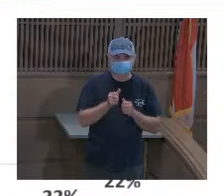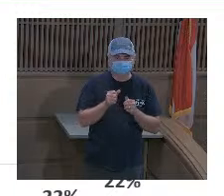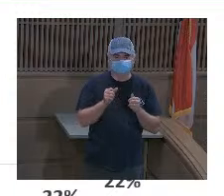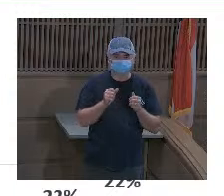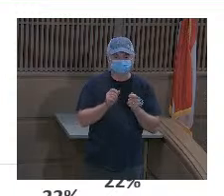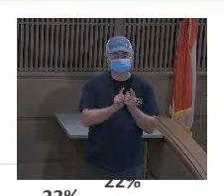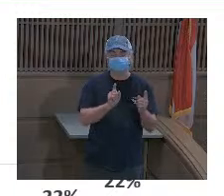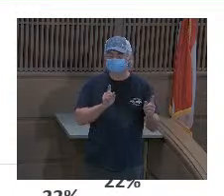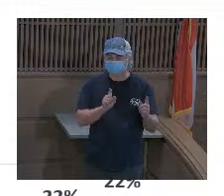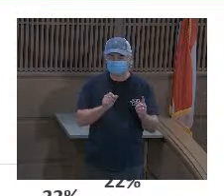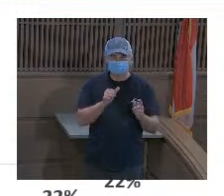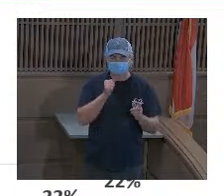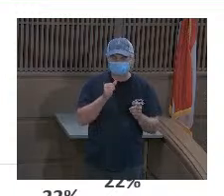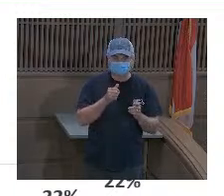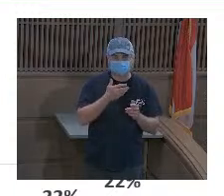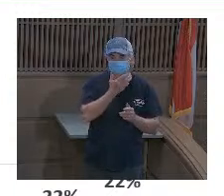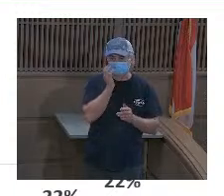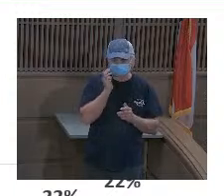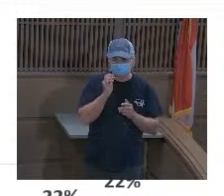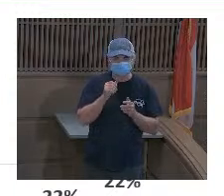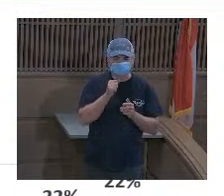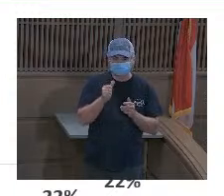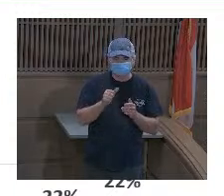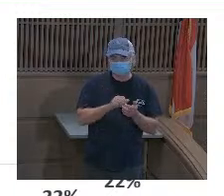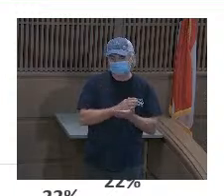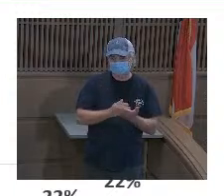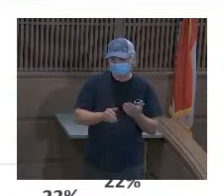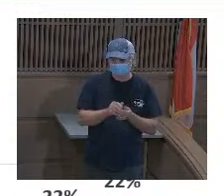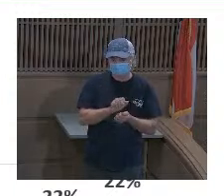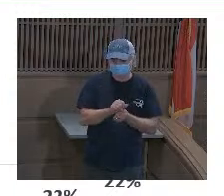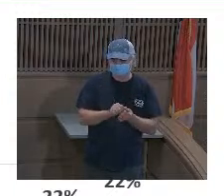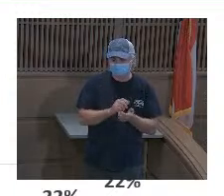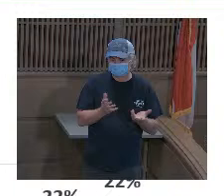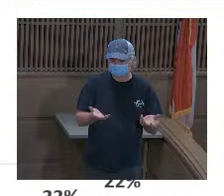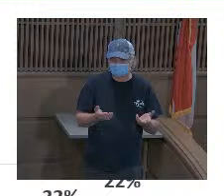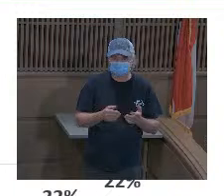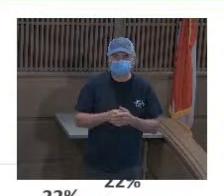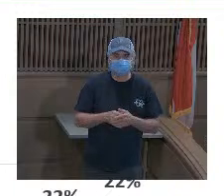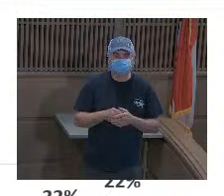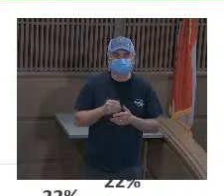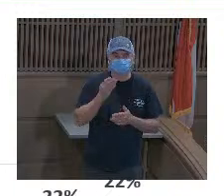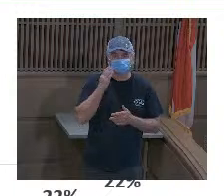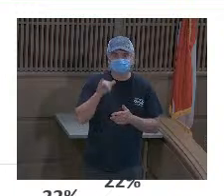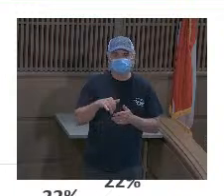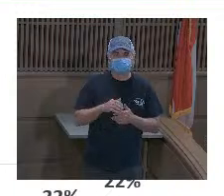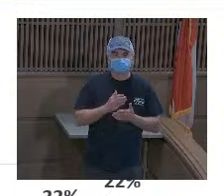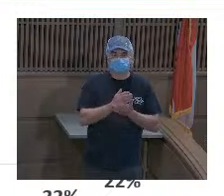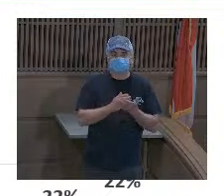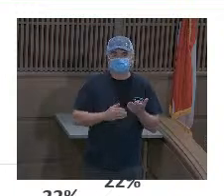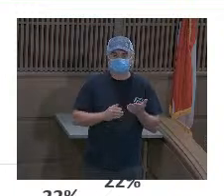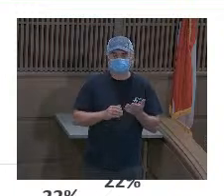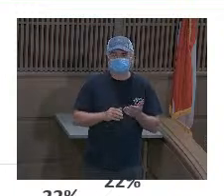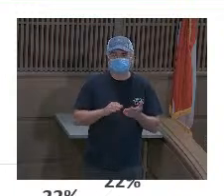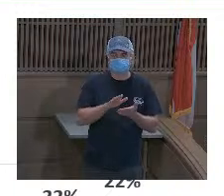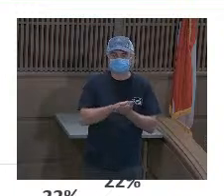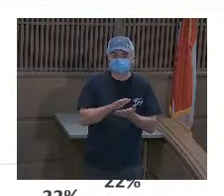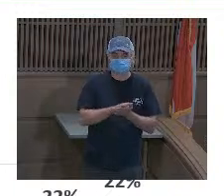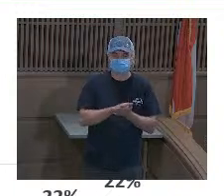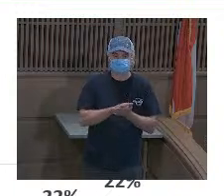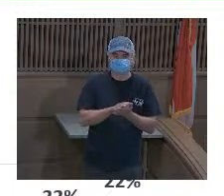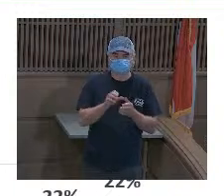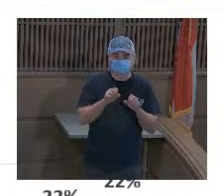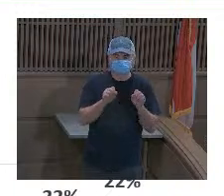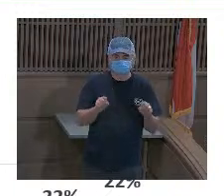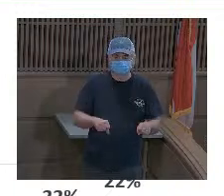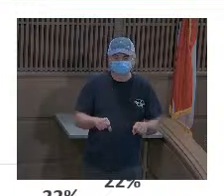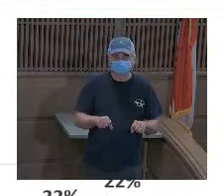other precautions, such as wearing masks. We do know that some local school systems have suspended